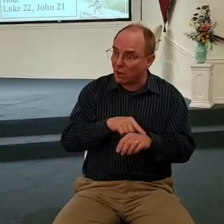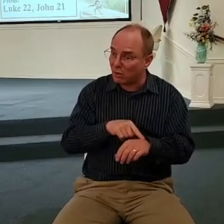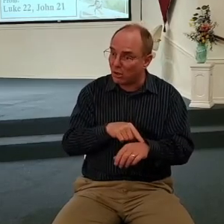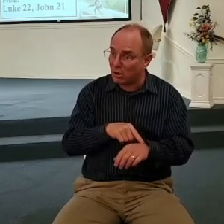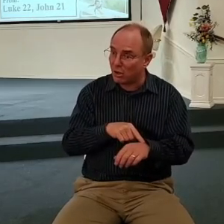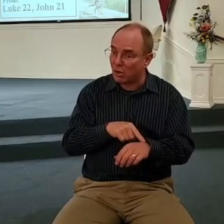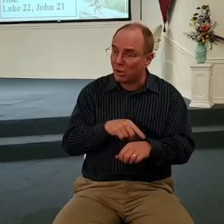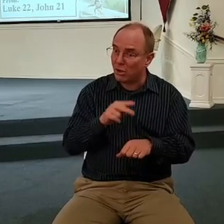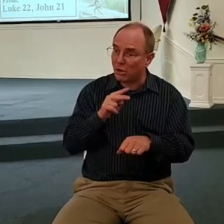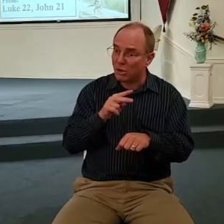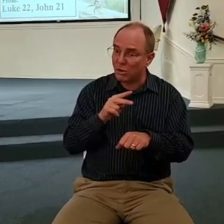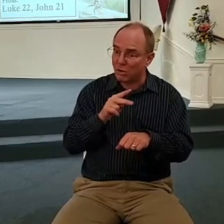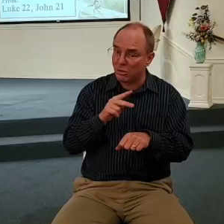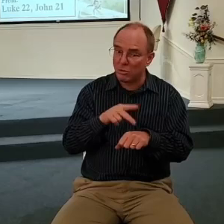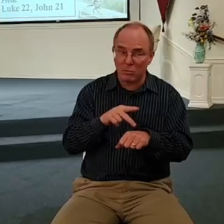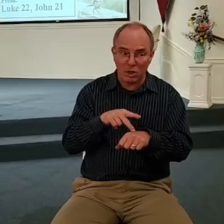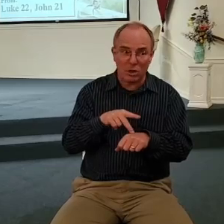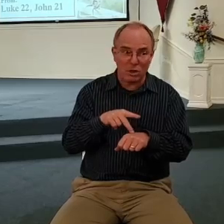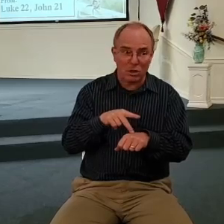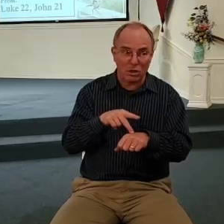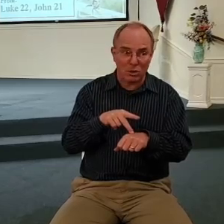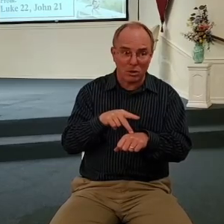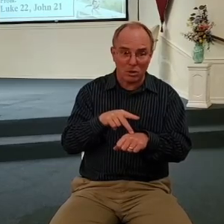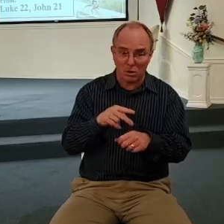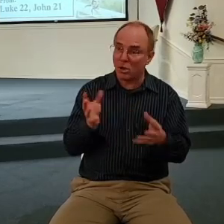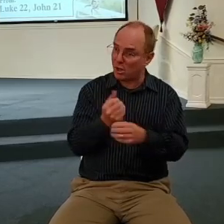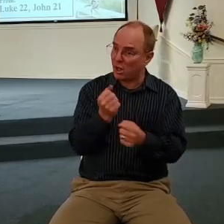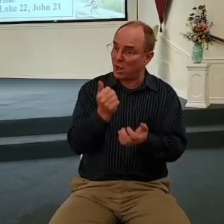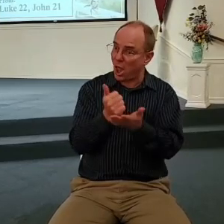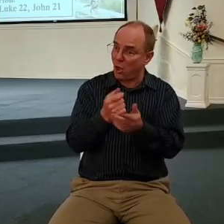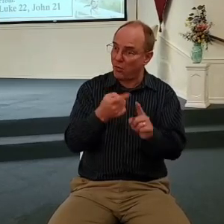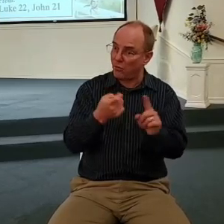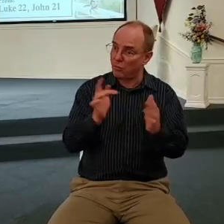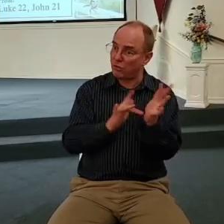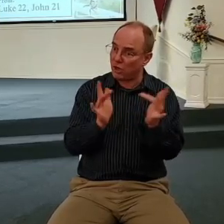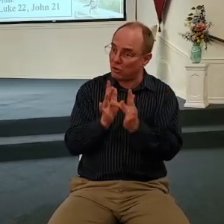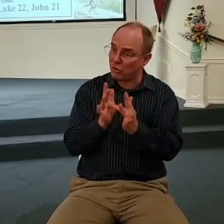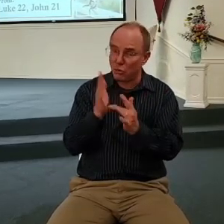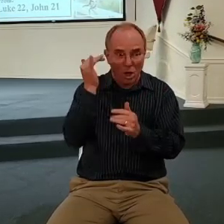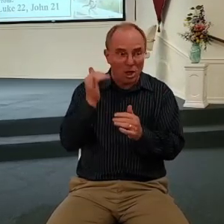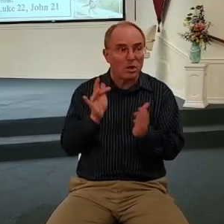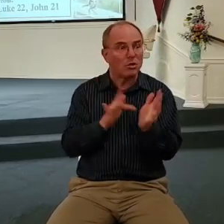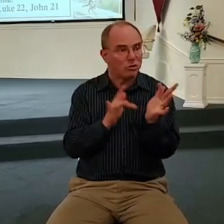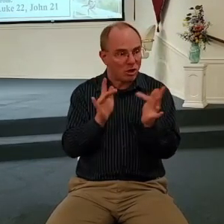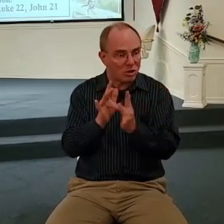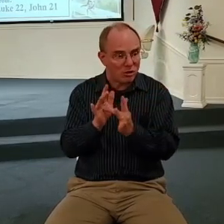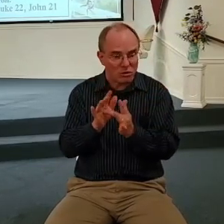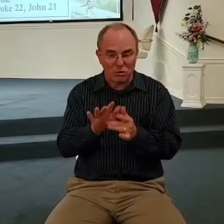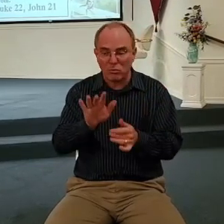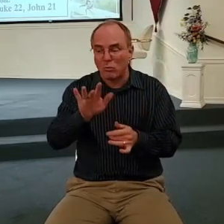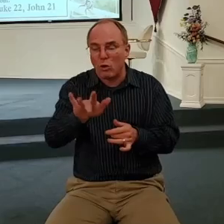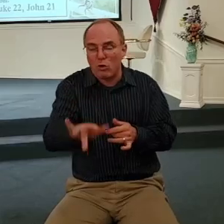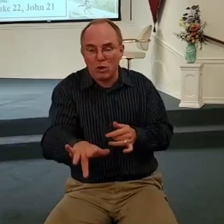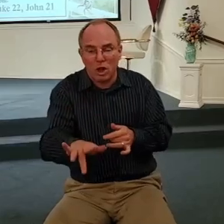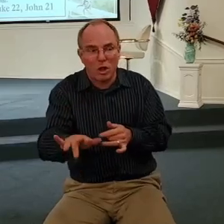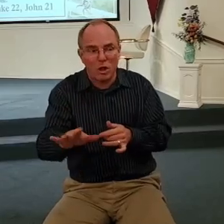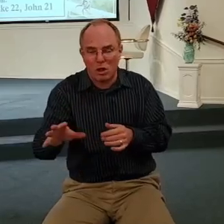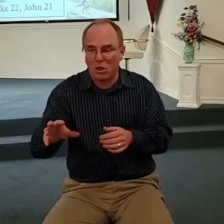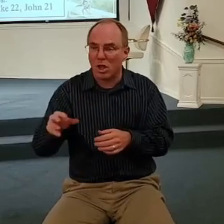beneficiary of Jesus reaching down and restoring that servant's